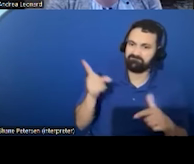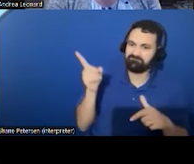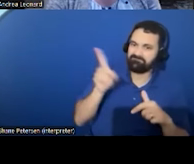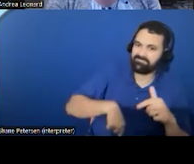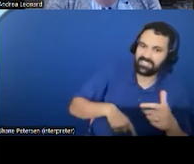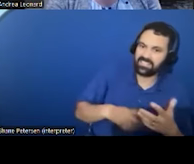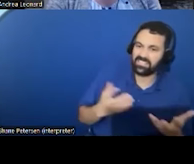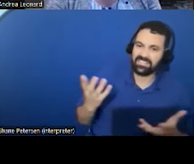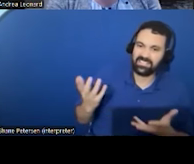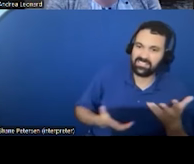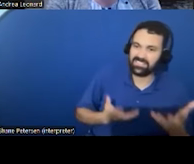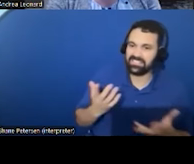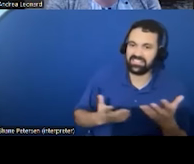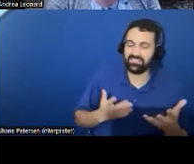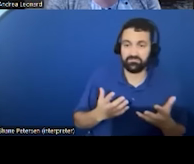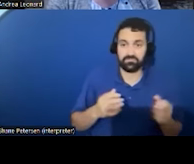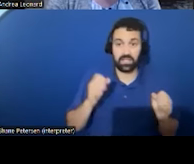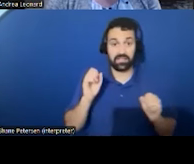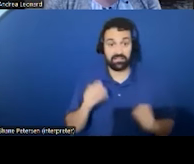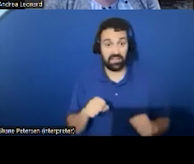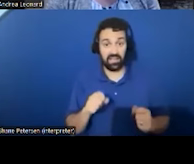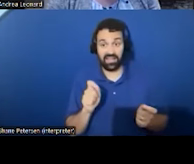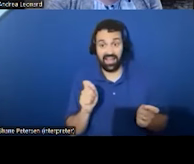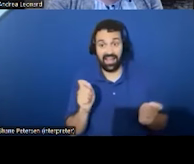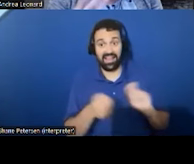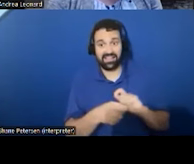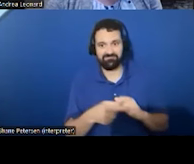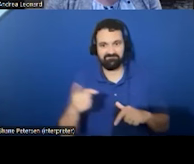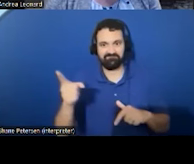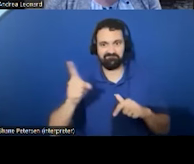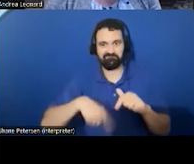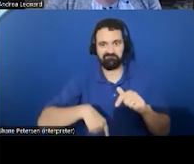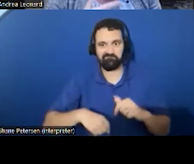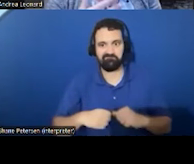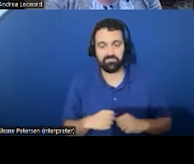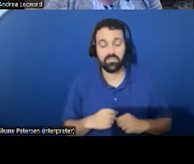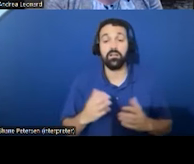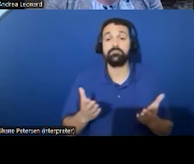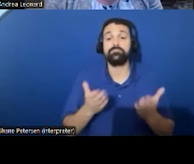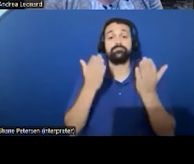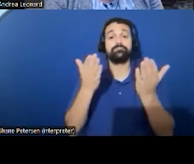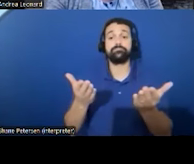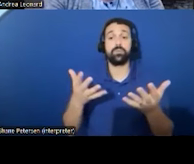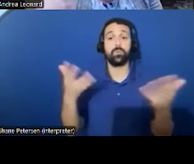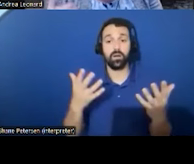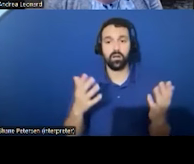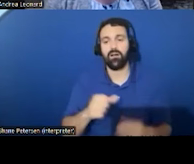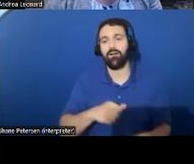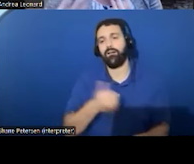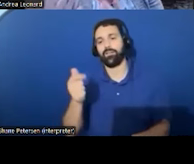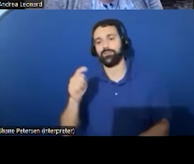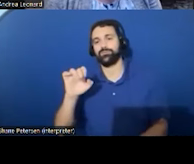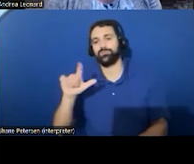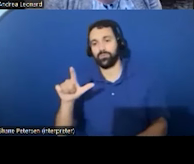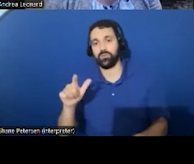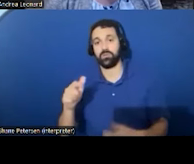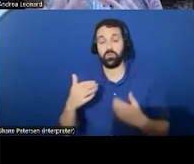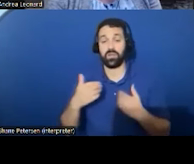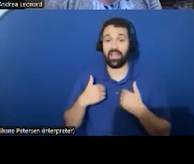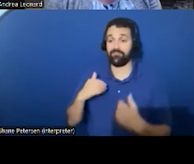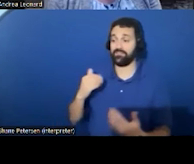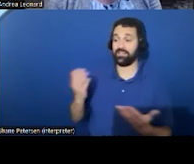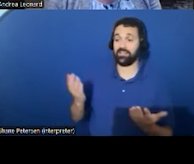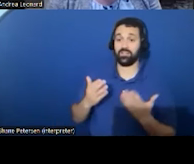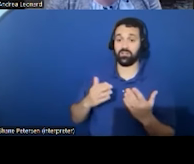And there is no remediation around that. So for that reason, I would recommend using a separate tool. At UL, we have Panopto, but